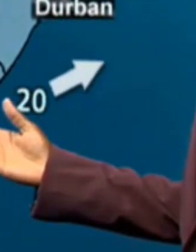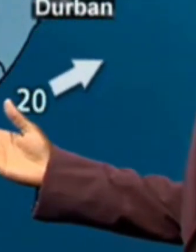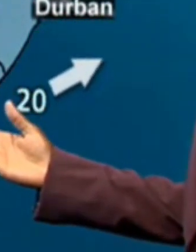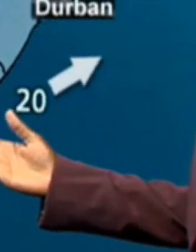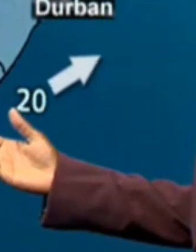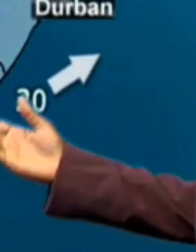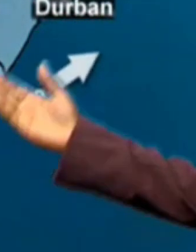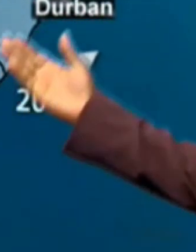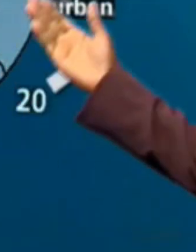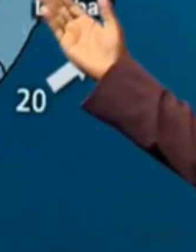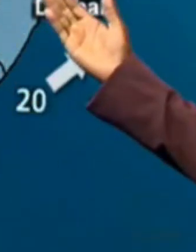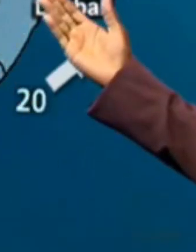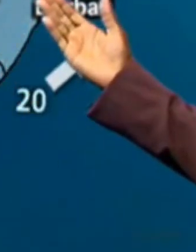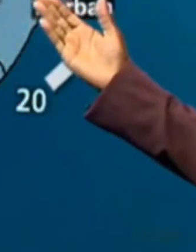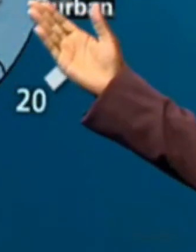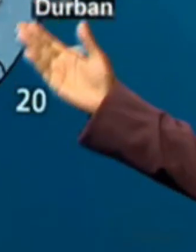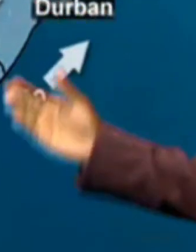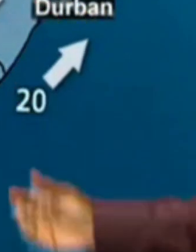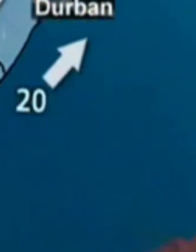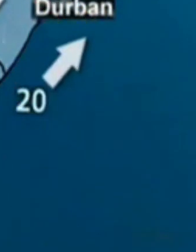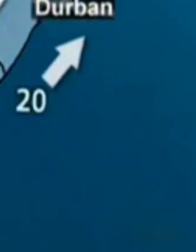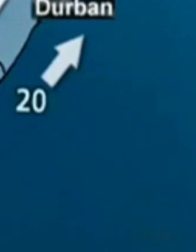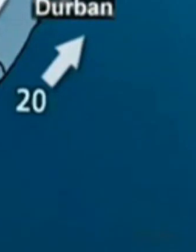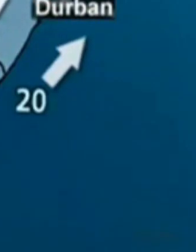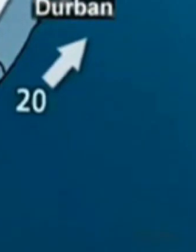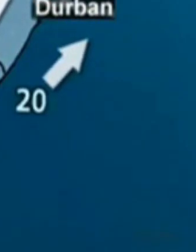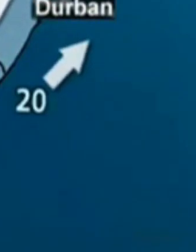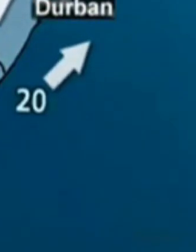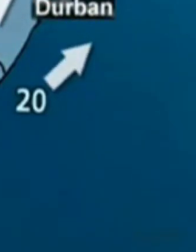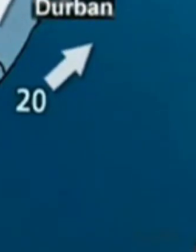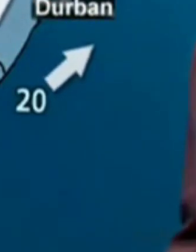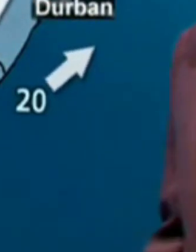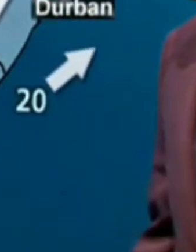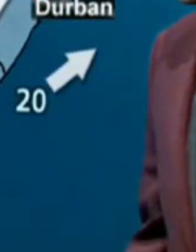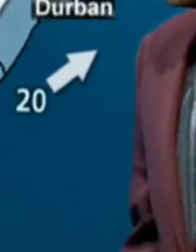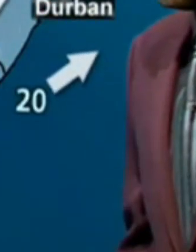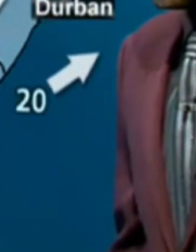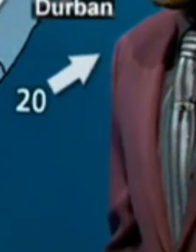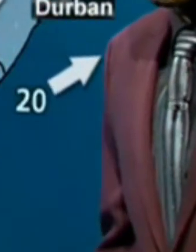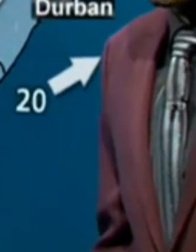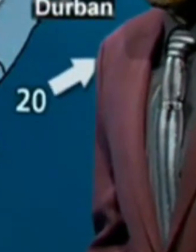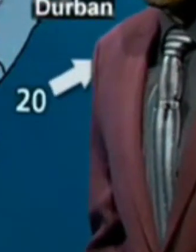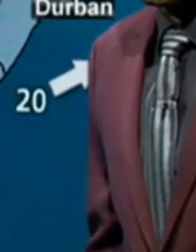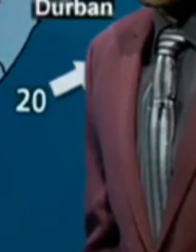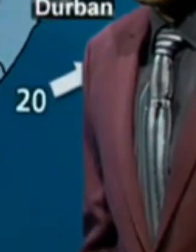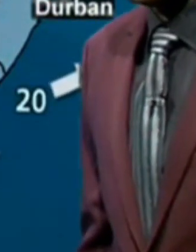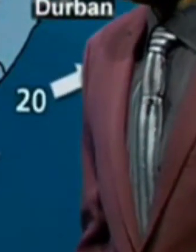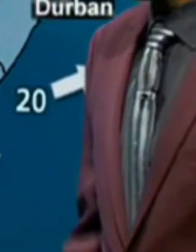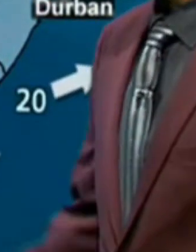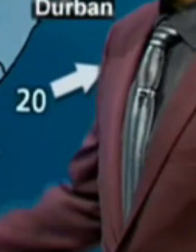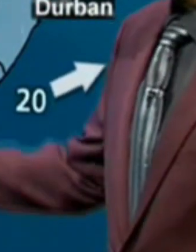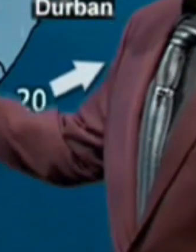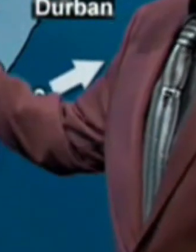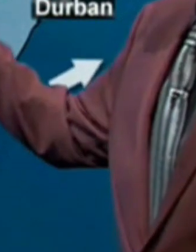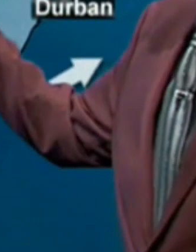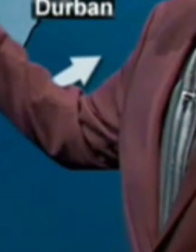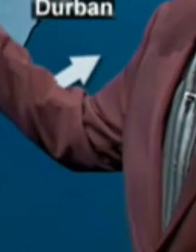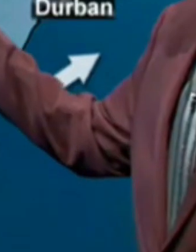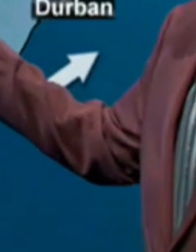Kapa bohlabela belo ka dikarolong tša ka KwaZulu Natal re bona gabotse na fela go tla ba borutho e fela dipula di tla ba gona di farefare le belo ke magadima go